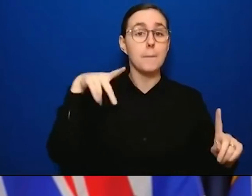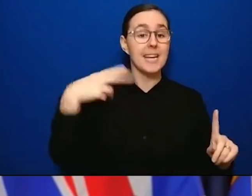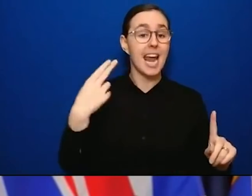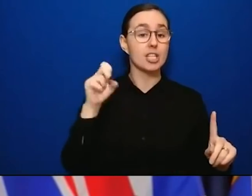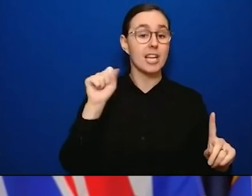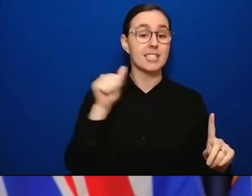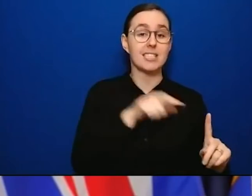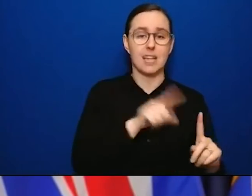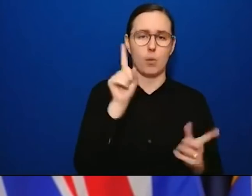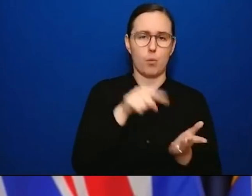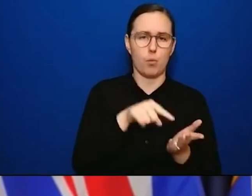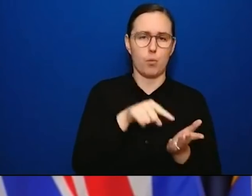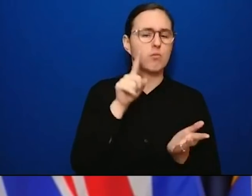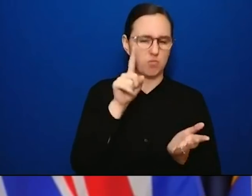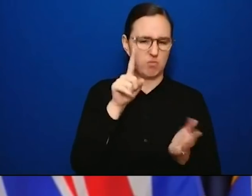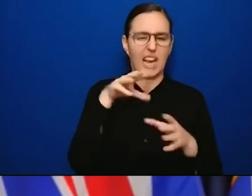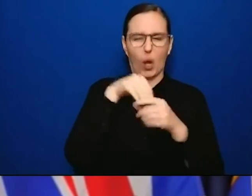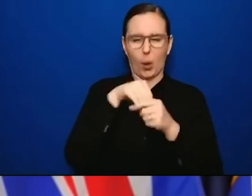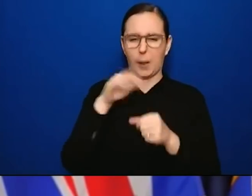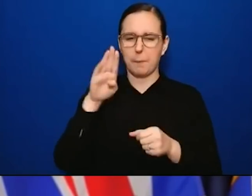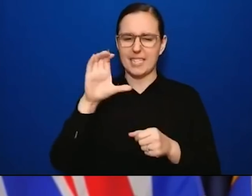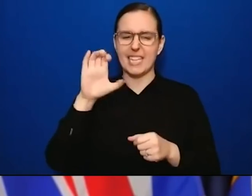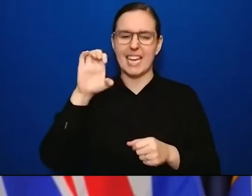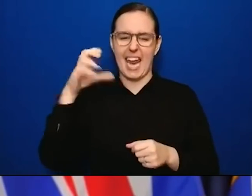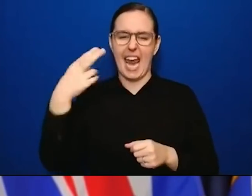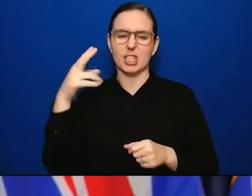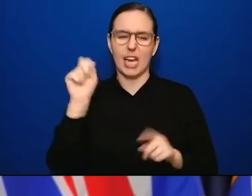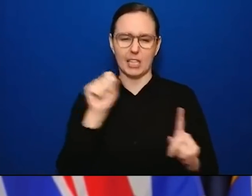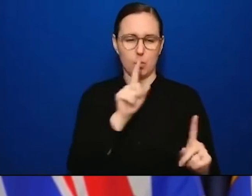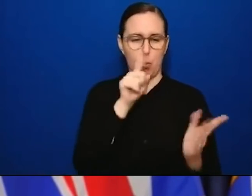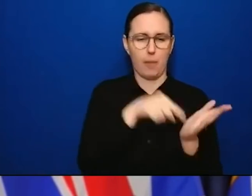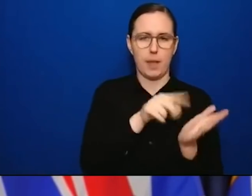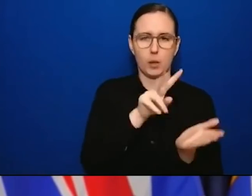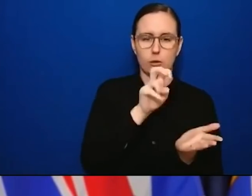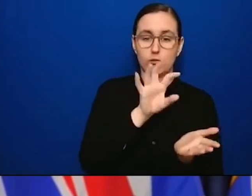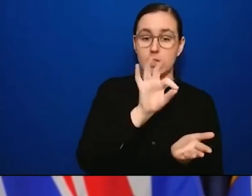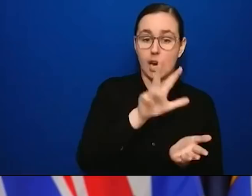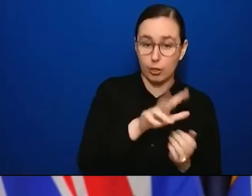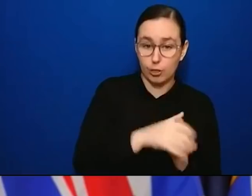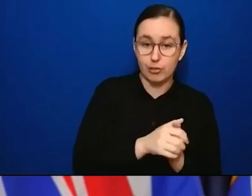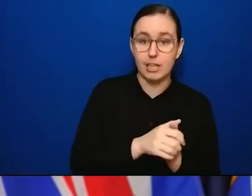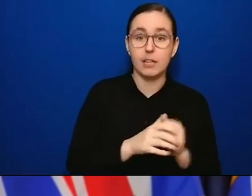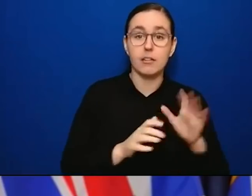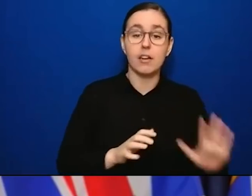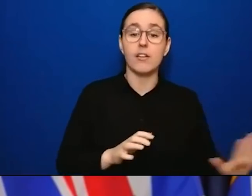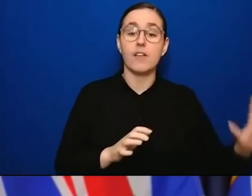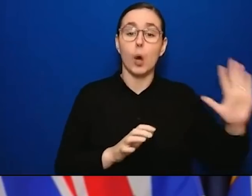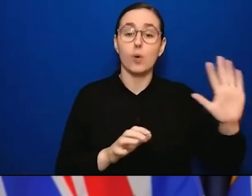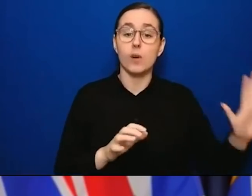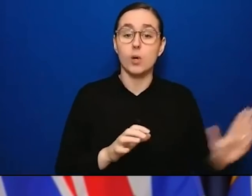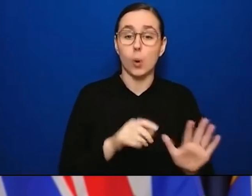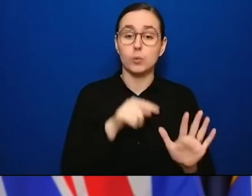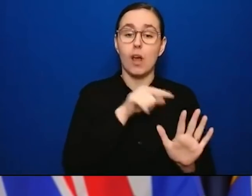1,293 in the Provincial Health Services Authority. That includes BC Emergency Health Services, our ambulance paramedics,